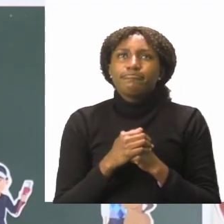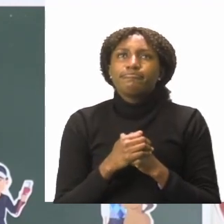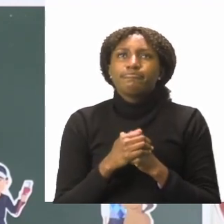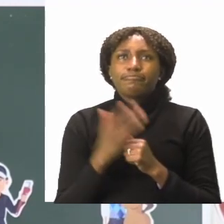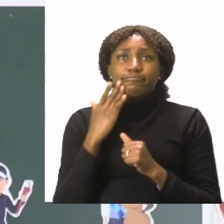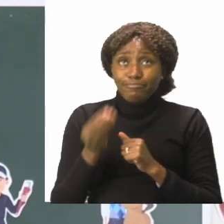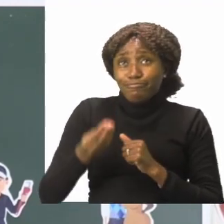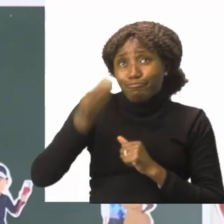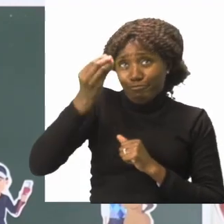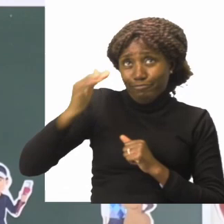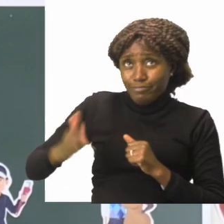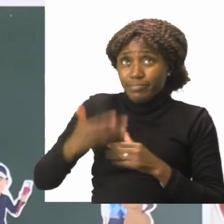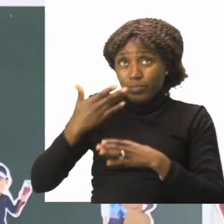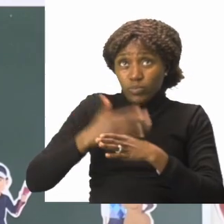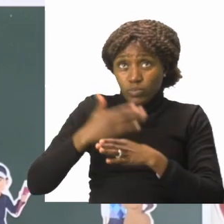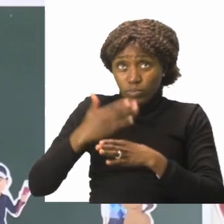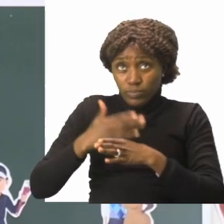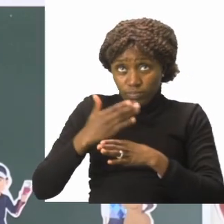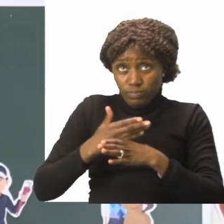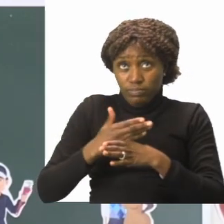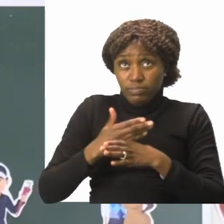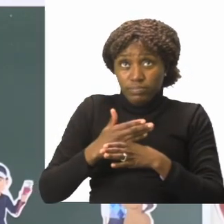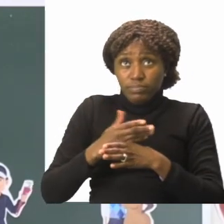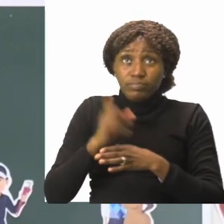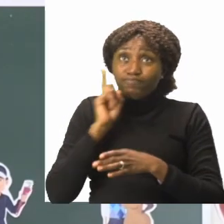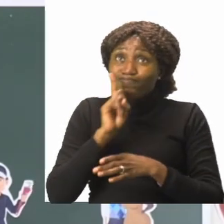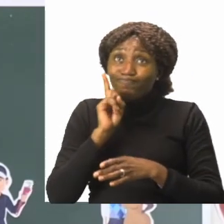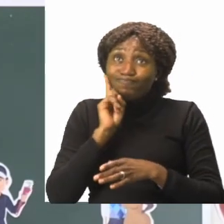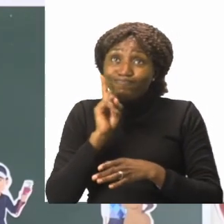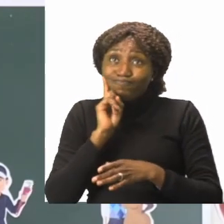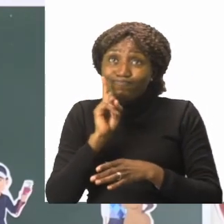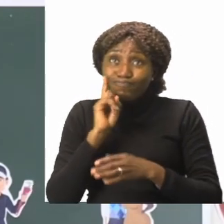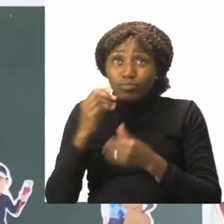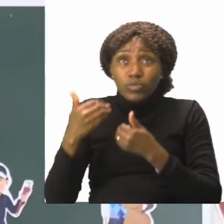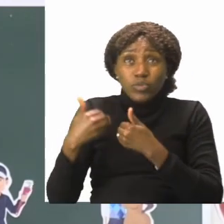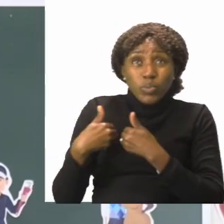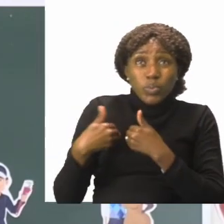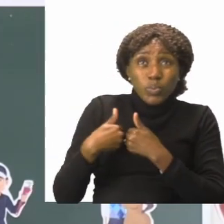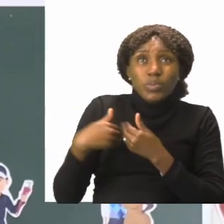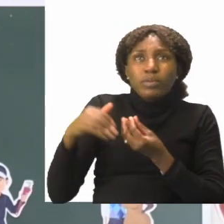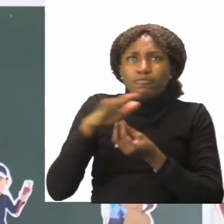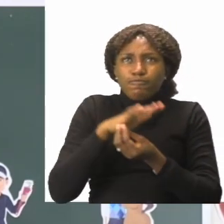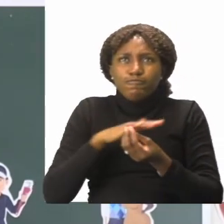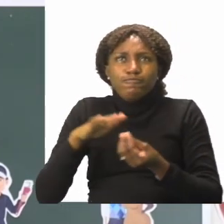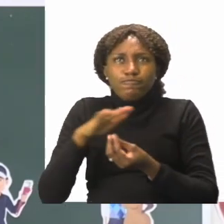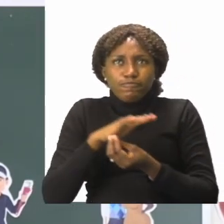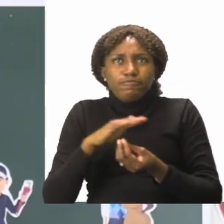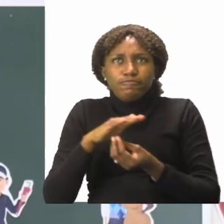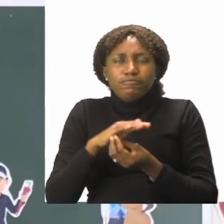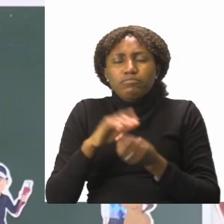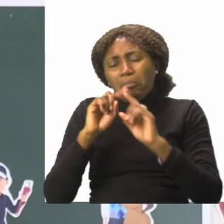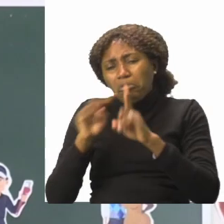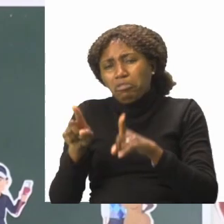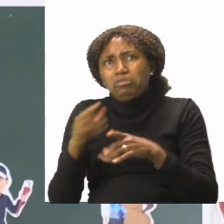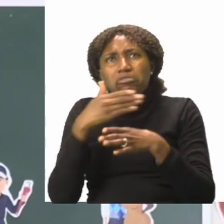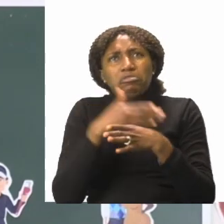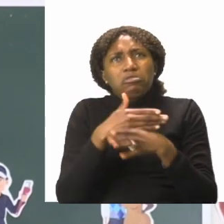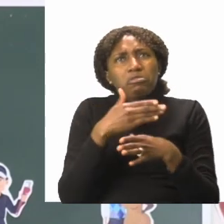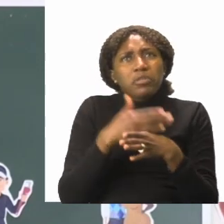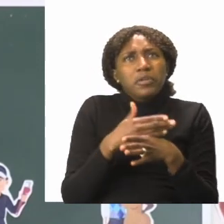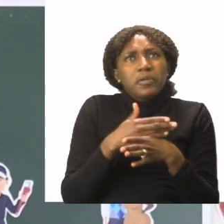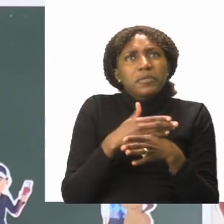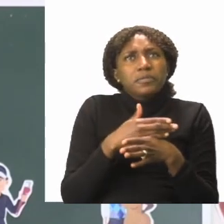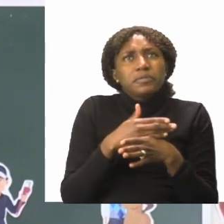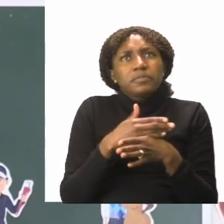take care of their families. There are different types of occupations, boys and girls. We know the ones that